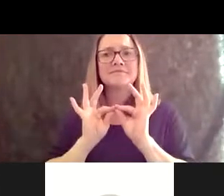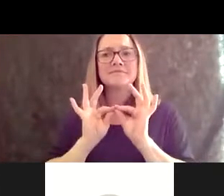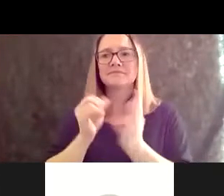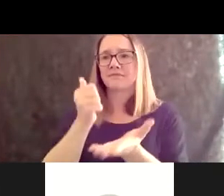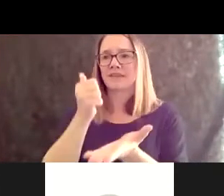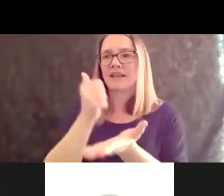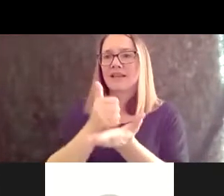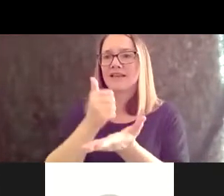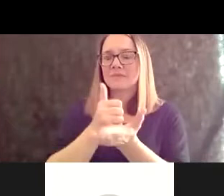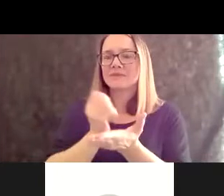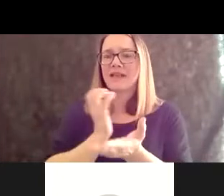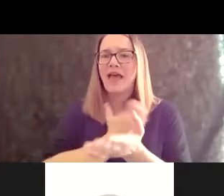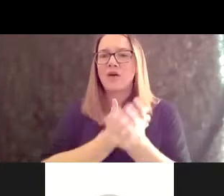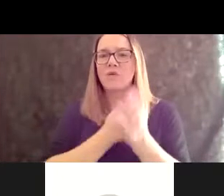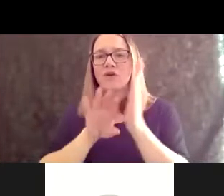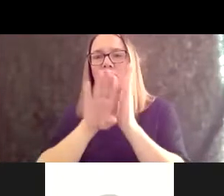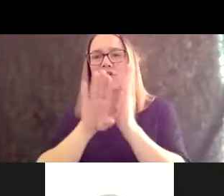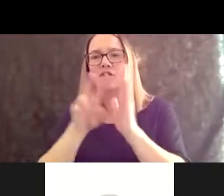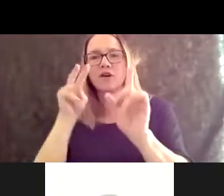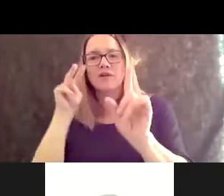view the world and how we